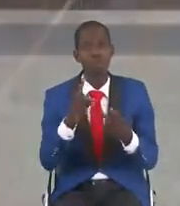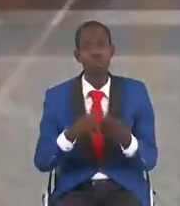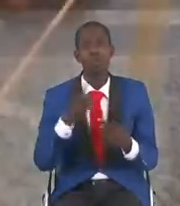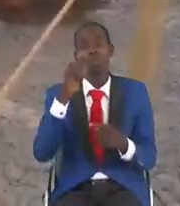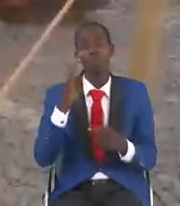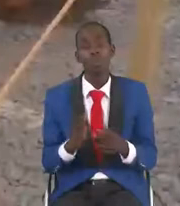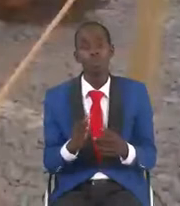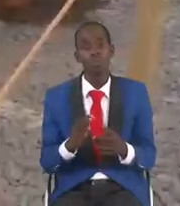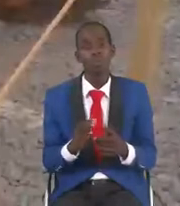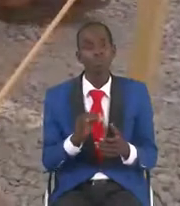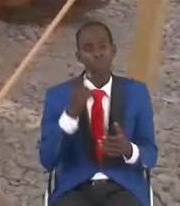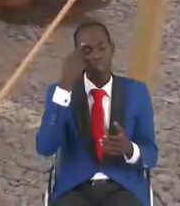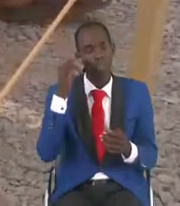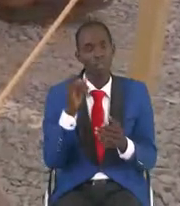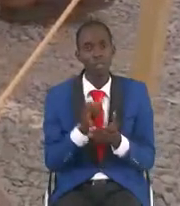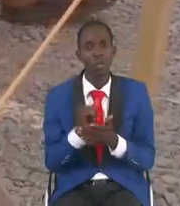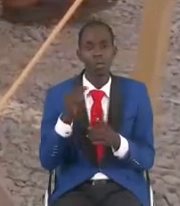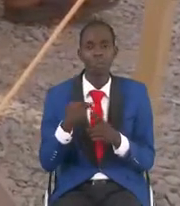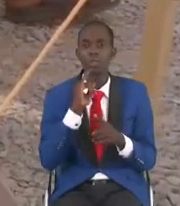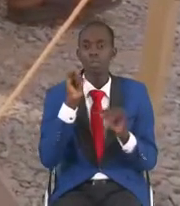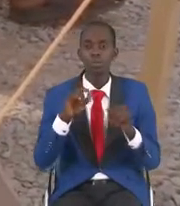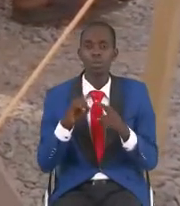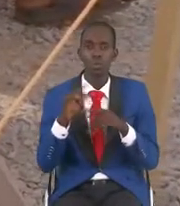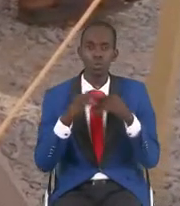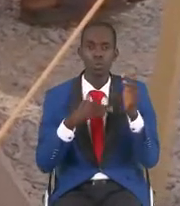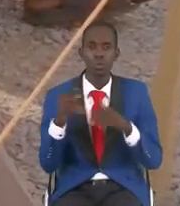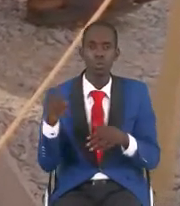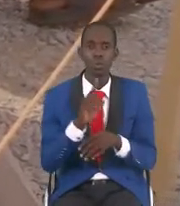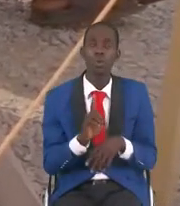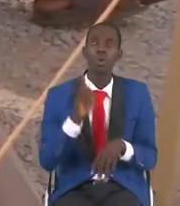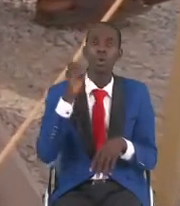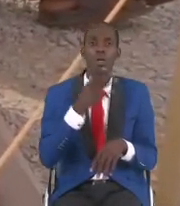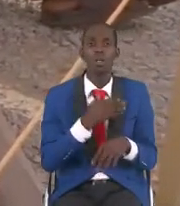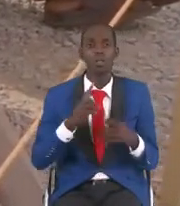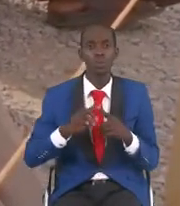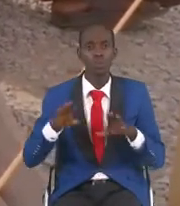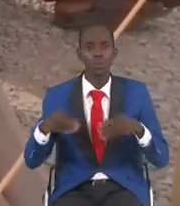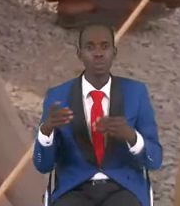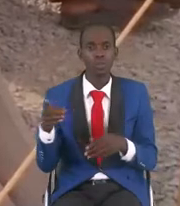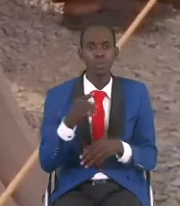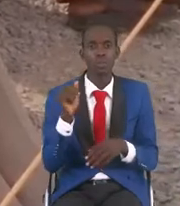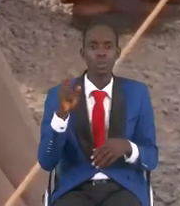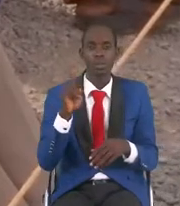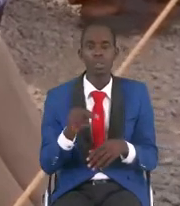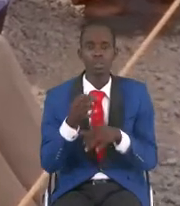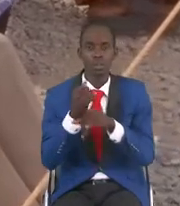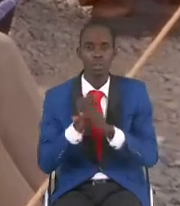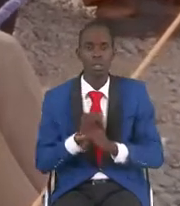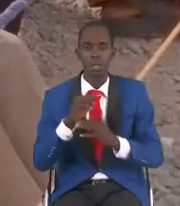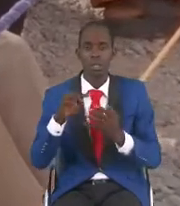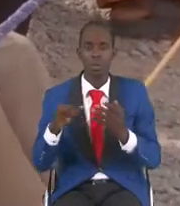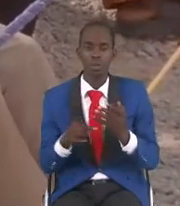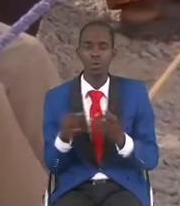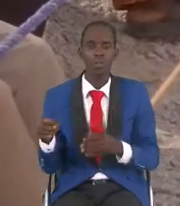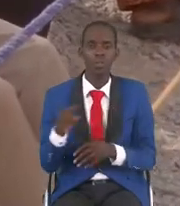is able to build you up and to give you an inheritance among them which